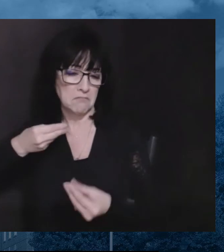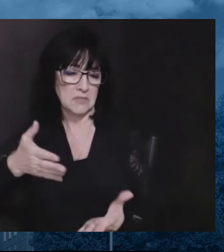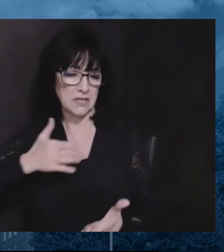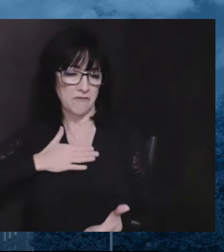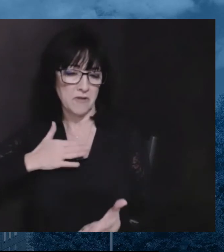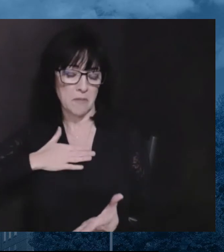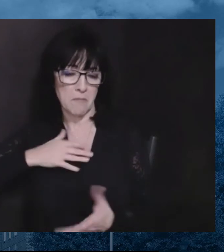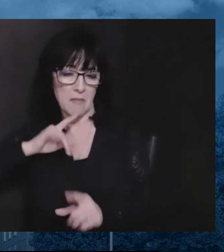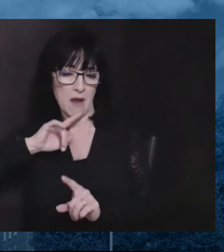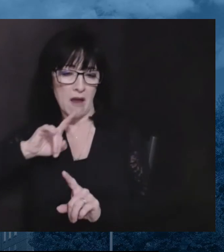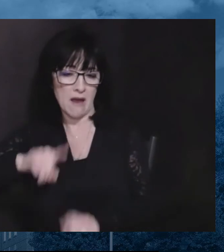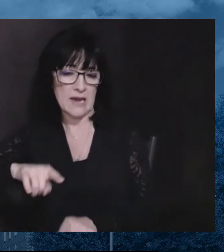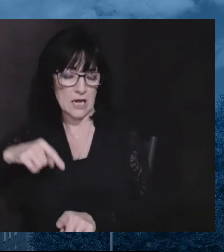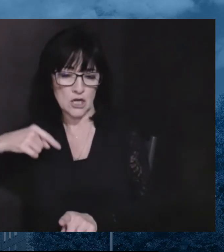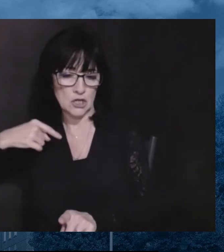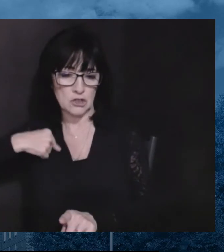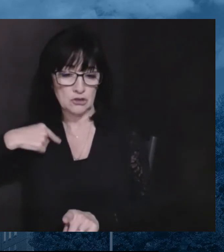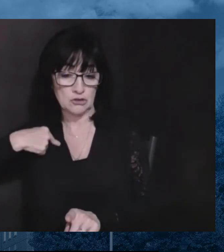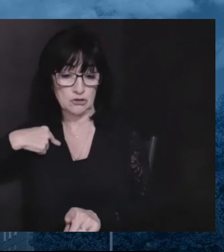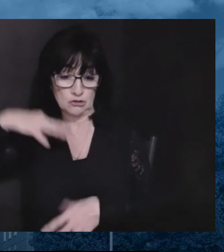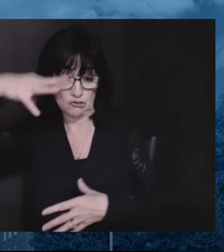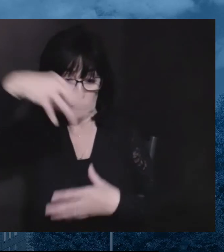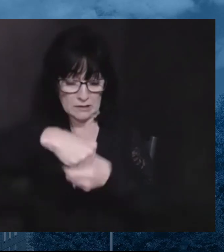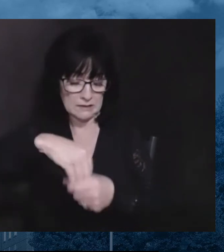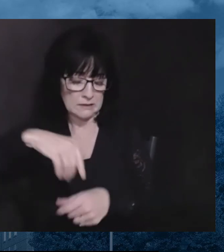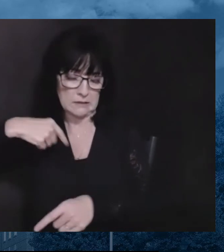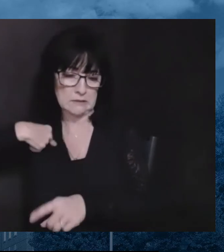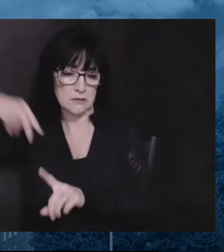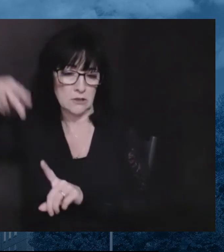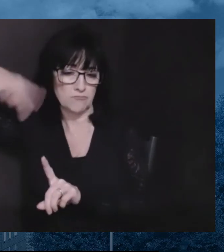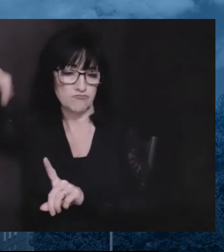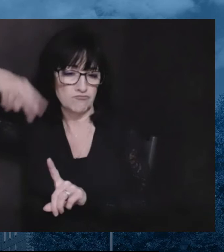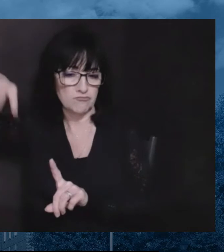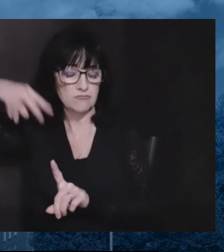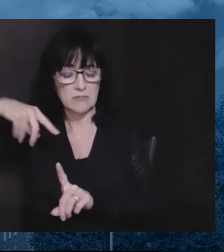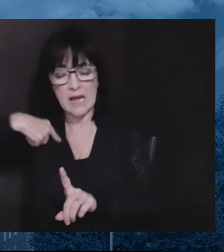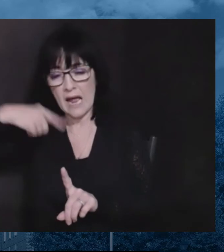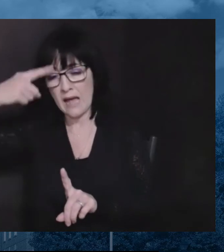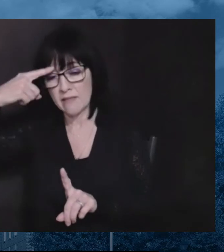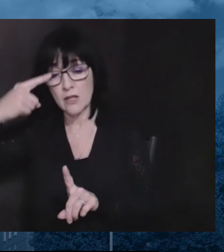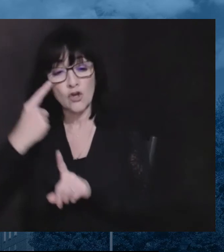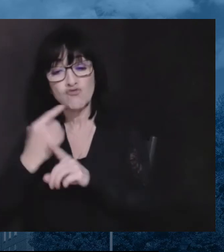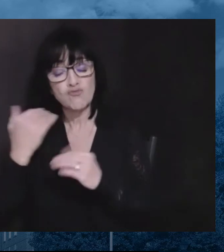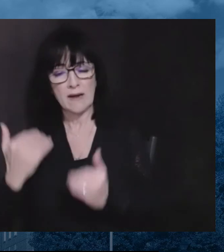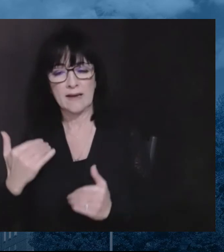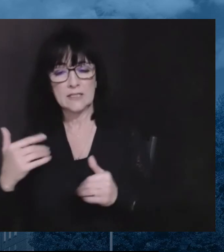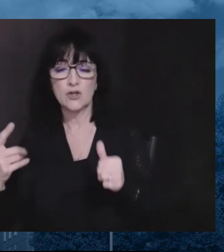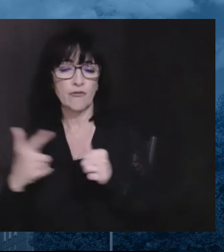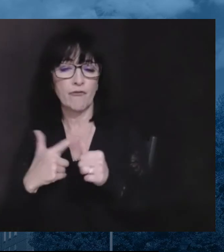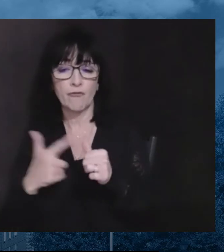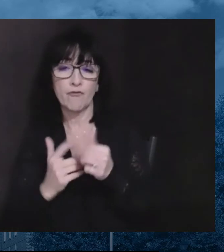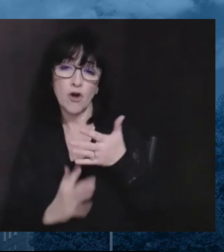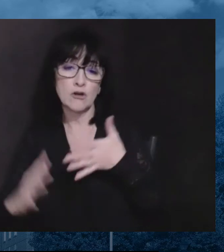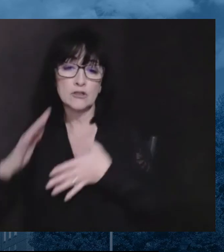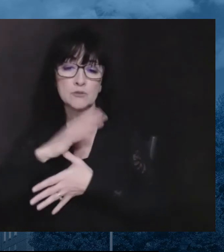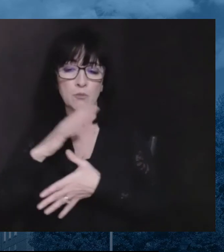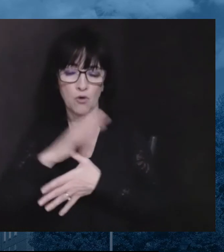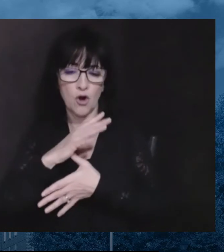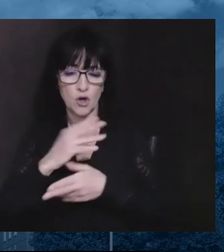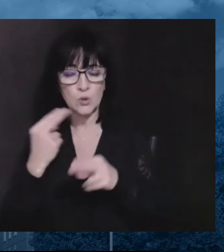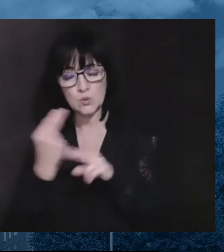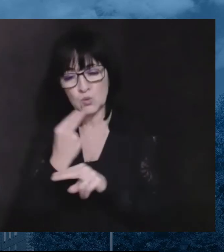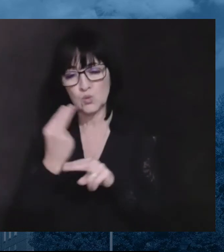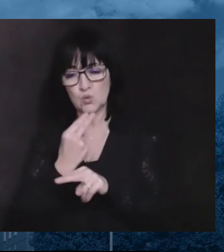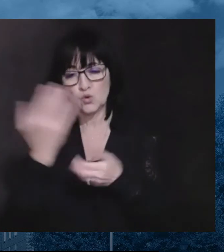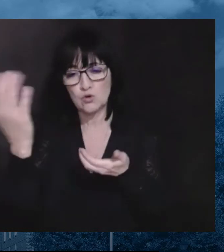I think one of the challenges just here at the beginning is getting everybody in sync, right? We're going to use the partner networks that have been